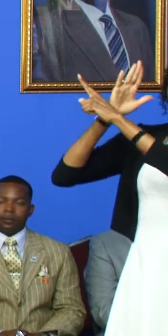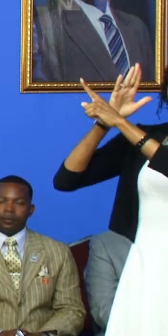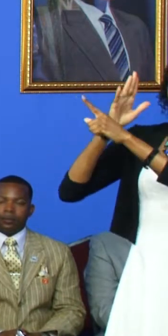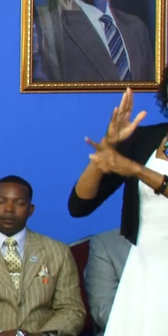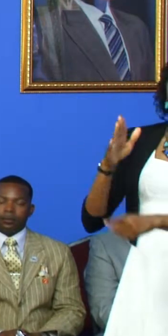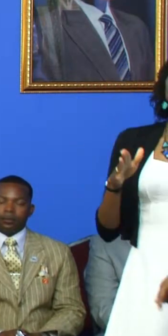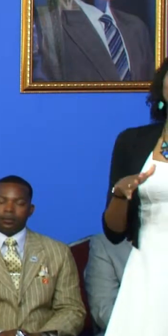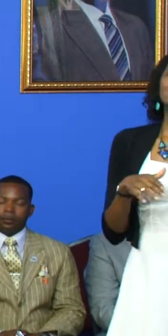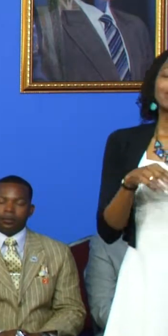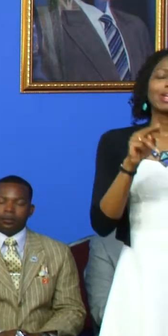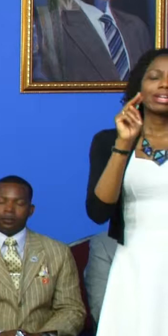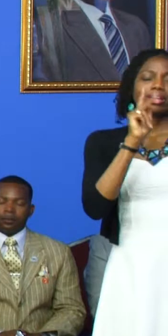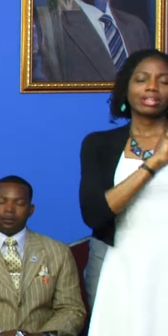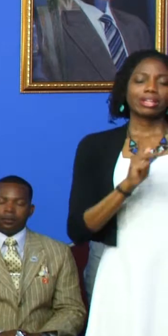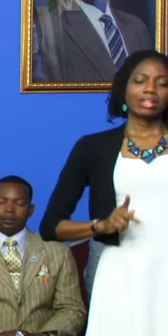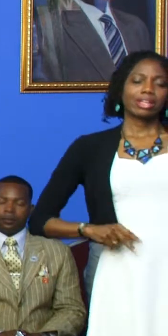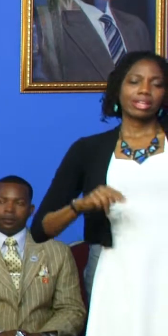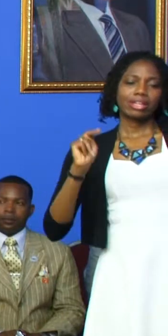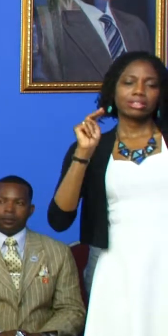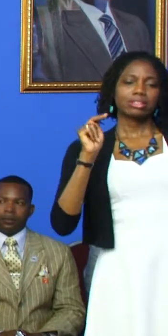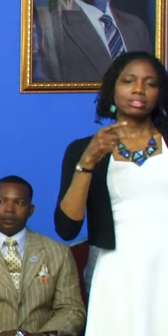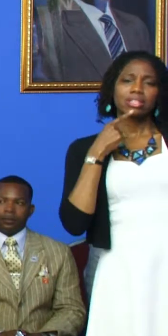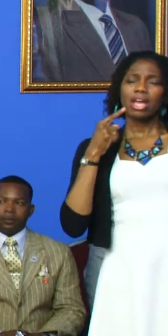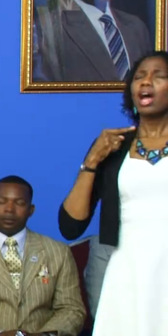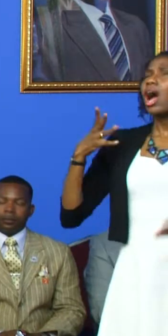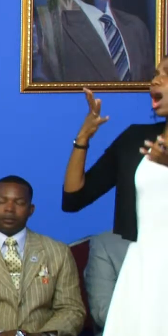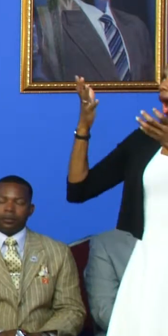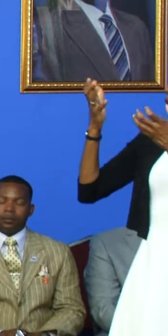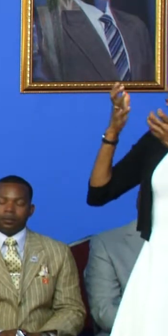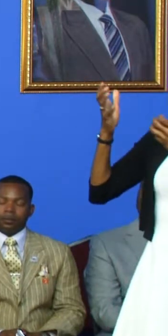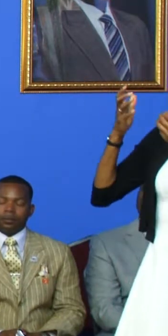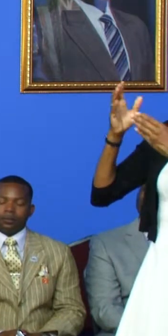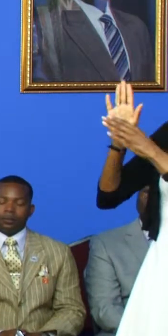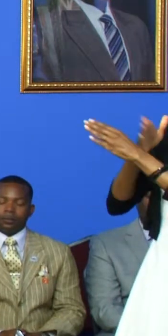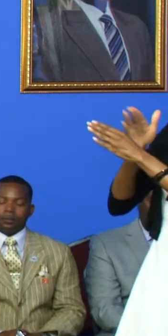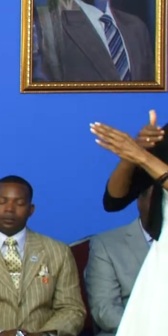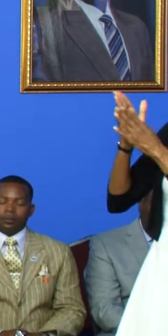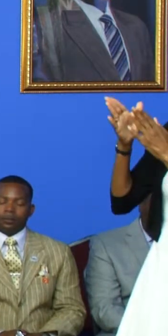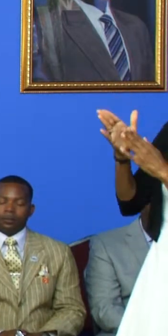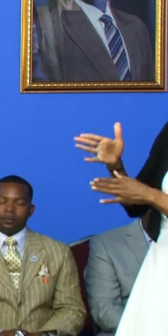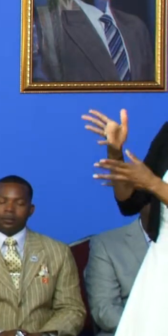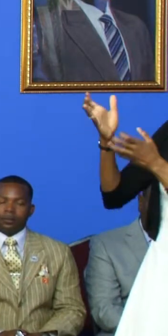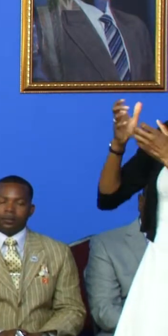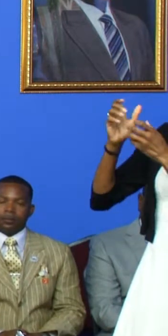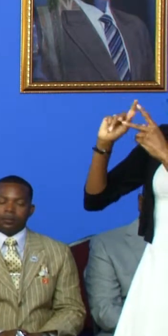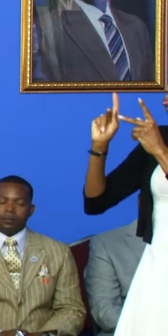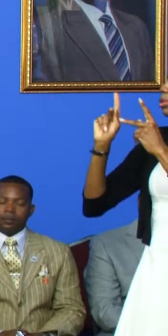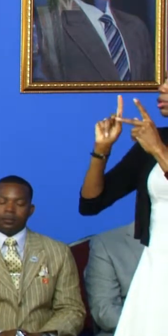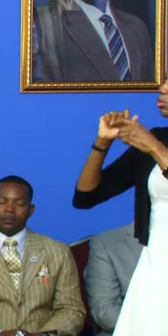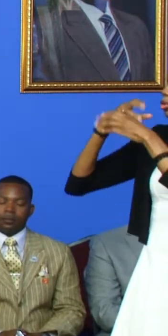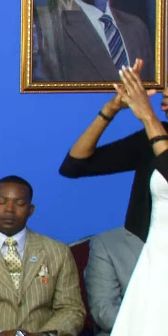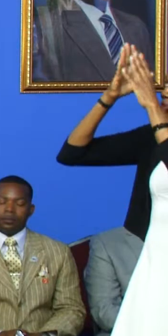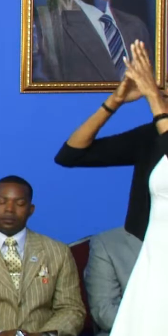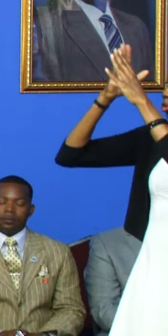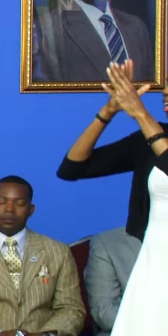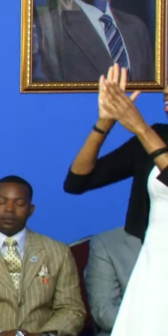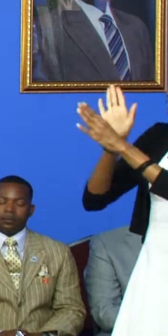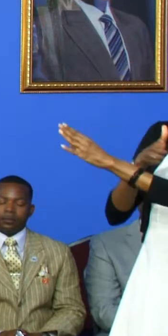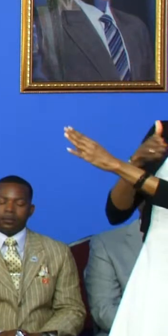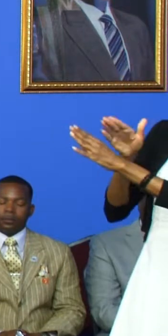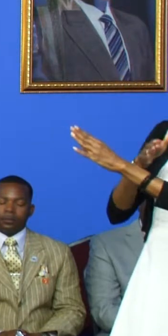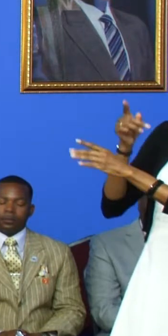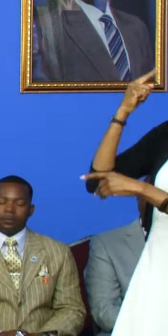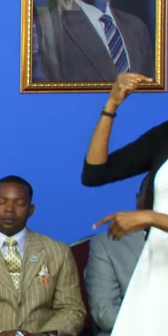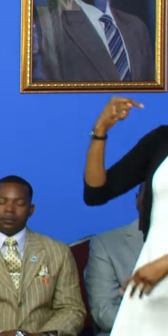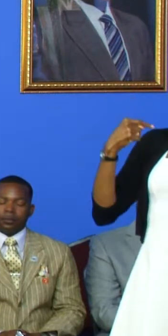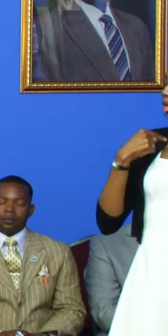want some musicians, some composers to make some music for